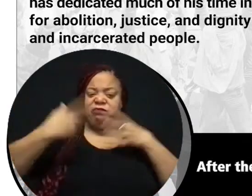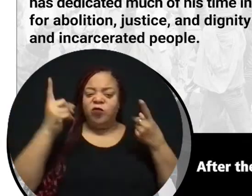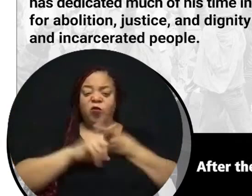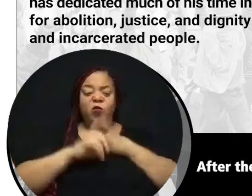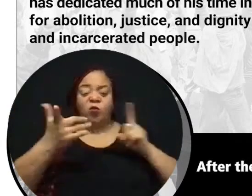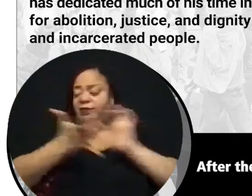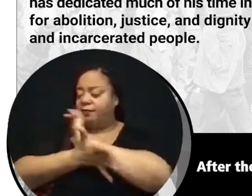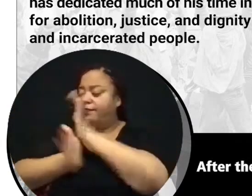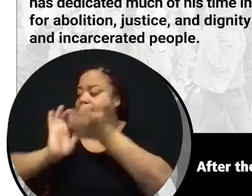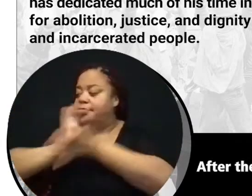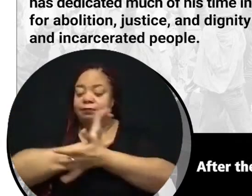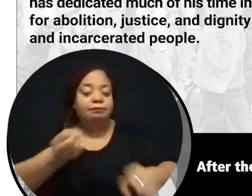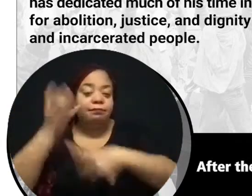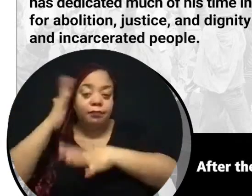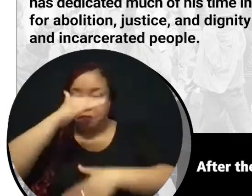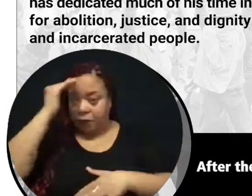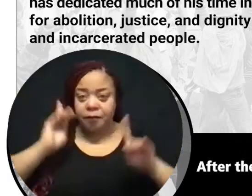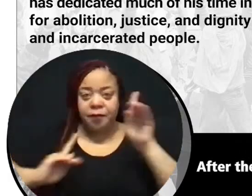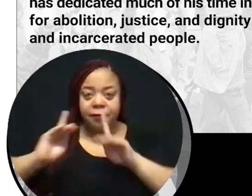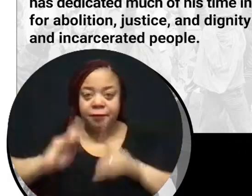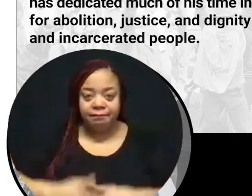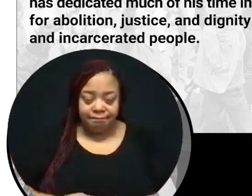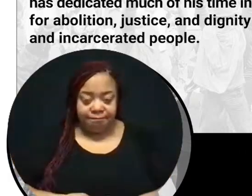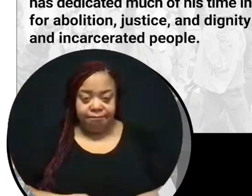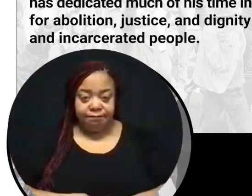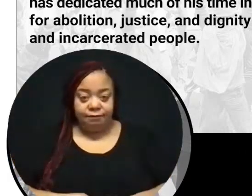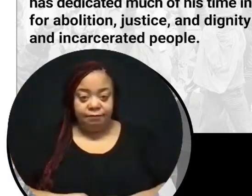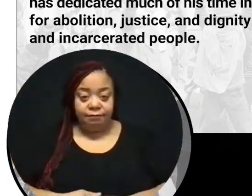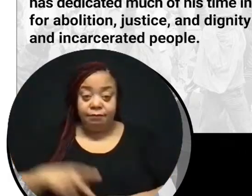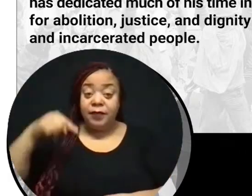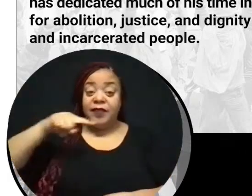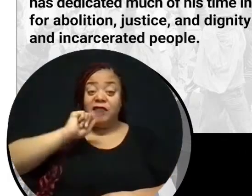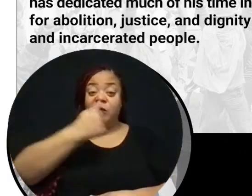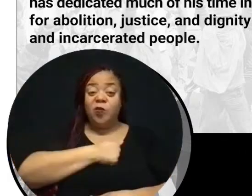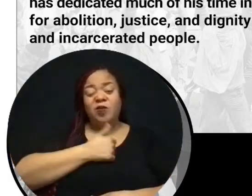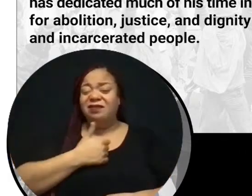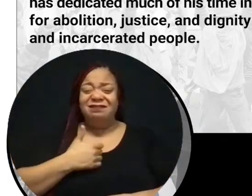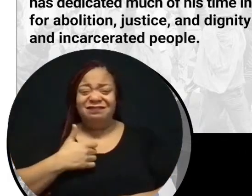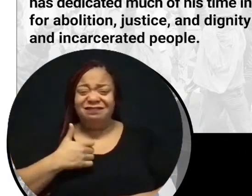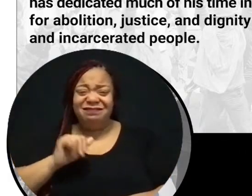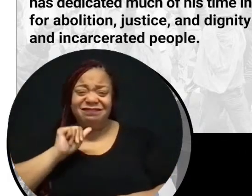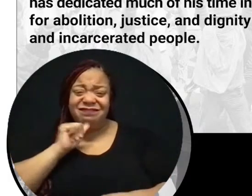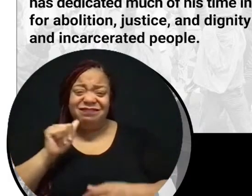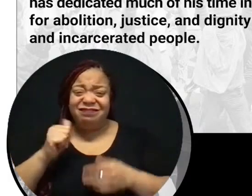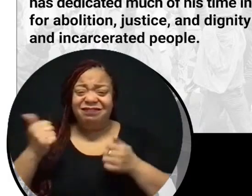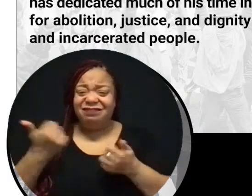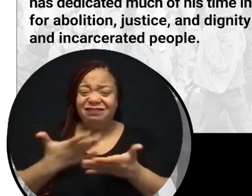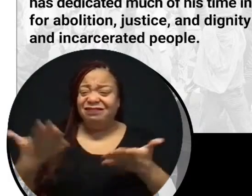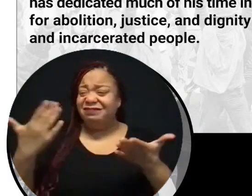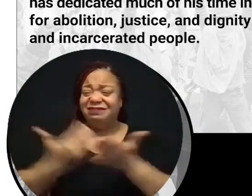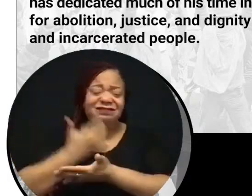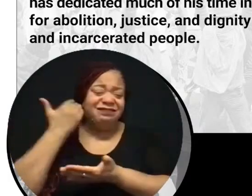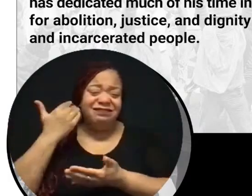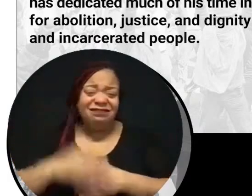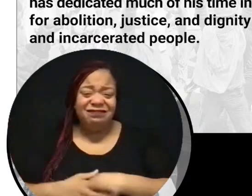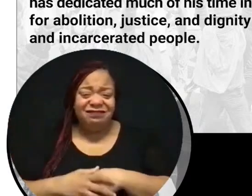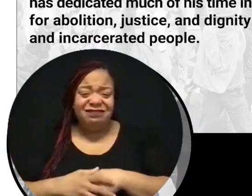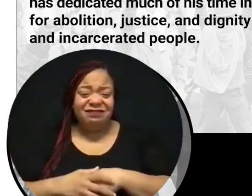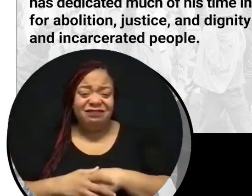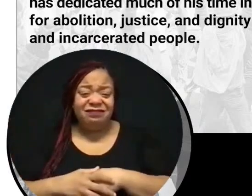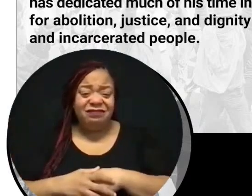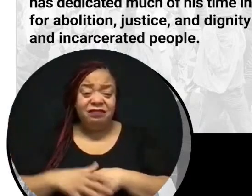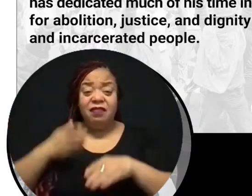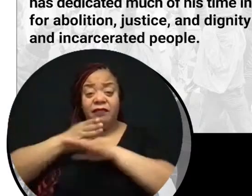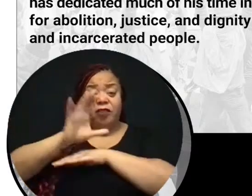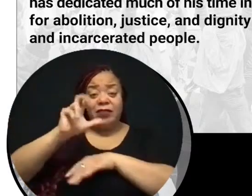After the Civil War, the prison industrial complex became the vehicle to reroute the ideas of slavery and racism. When